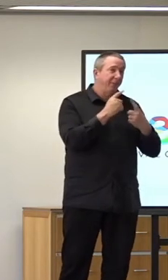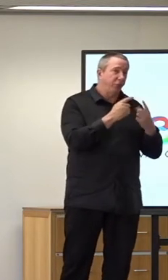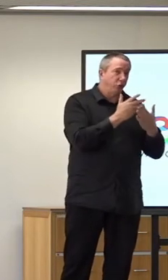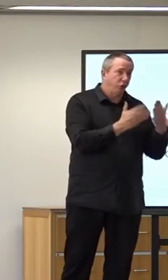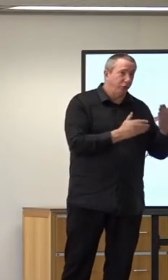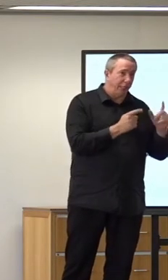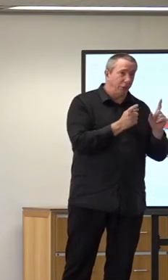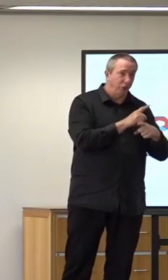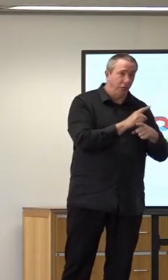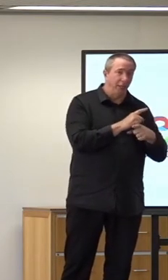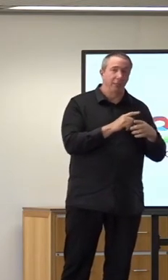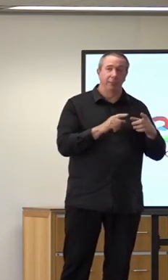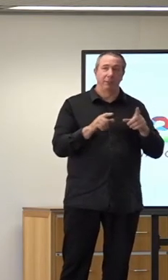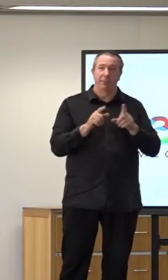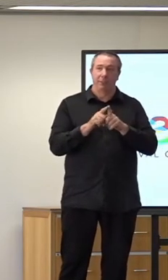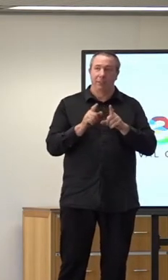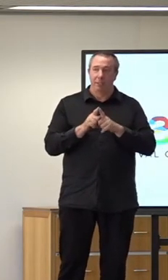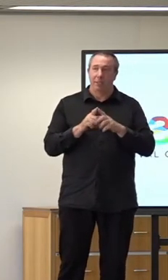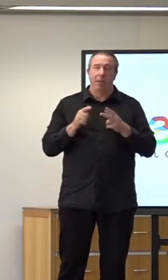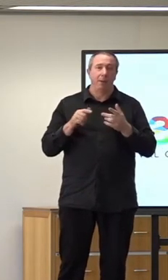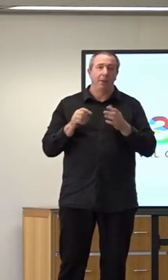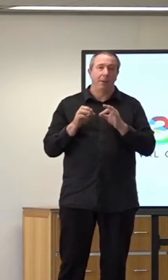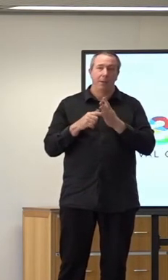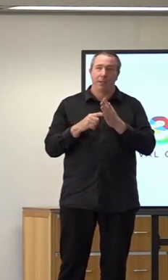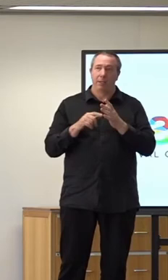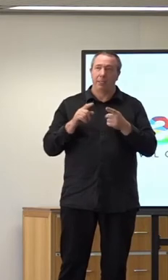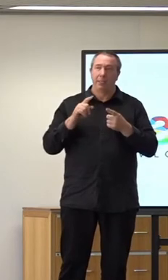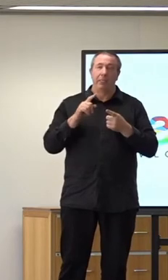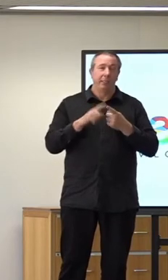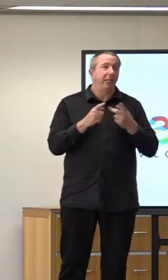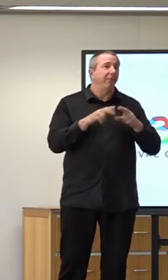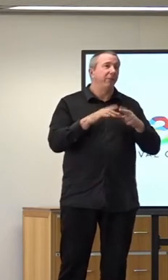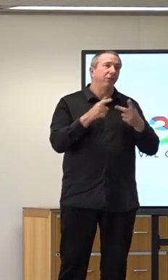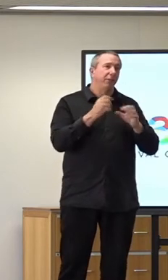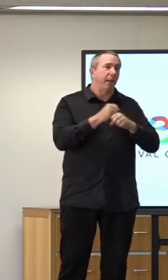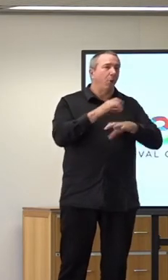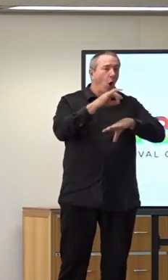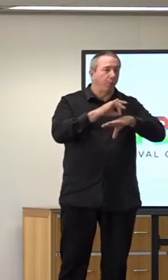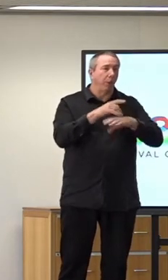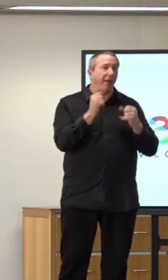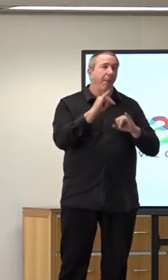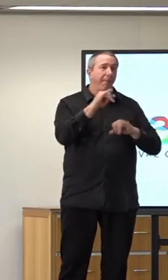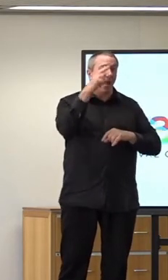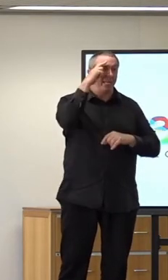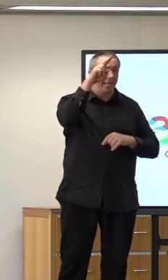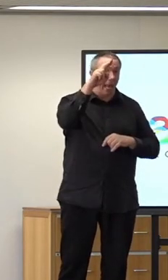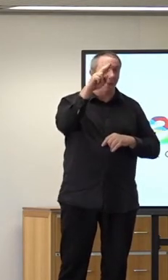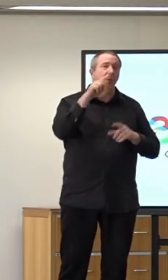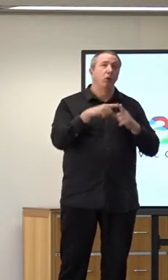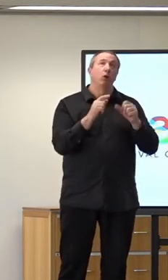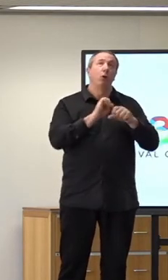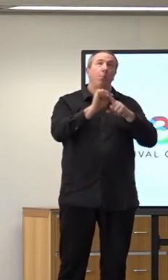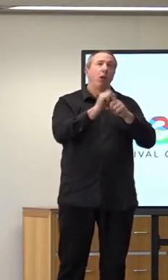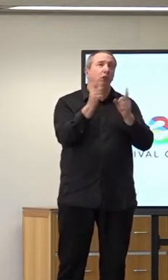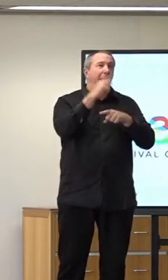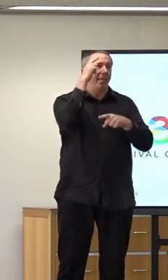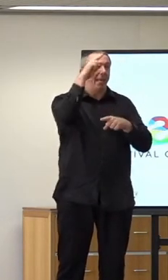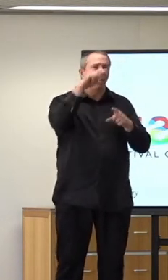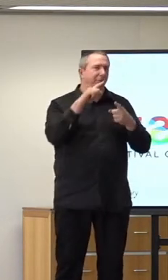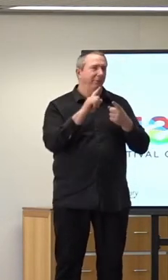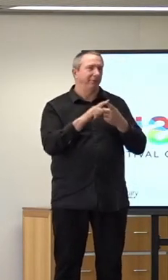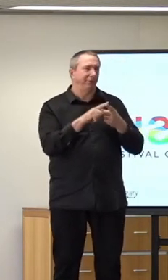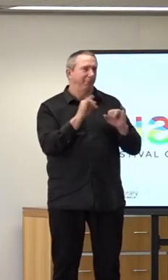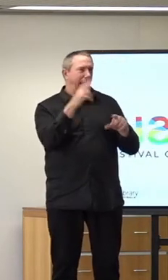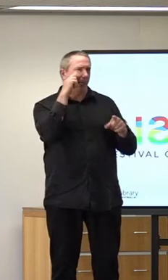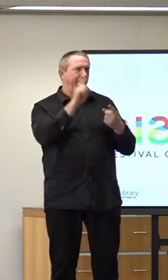change culture. My high school had a bad rep. They changed the name. It's still got a bad rep. you can't. Culture is something so much